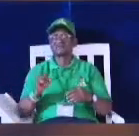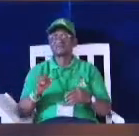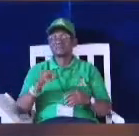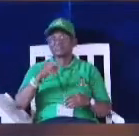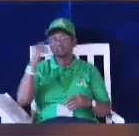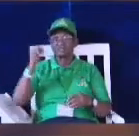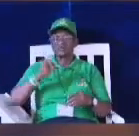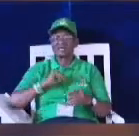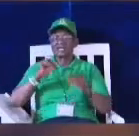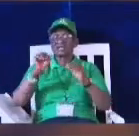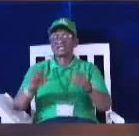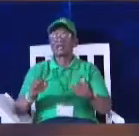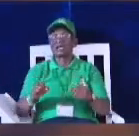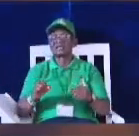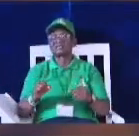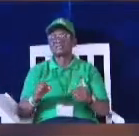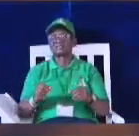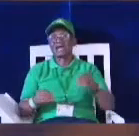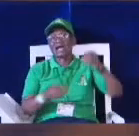because I can manage the sickness.